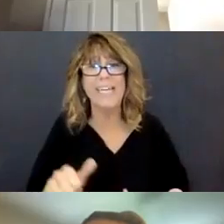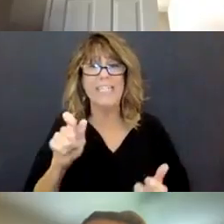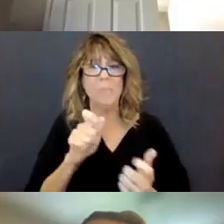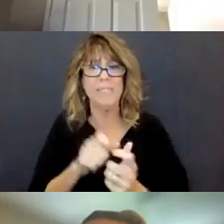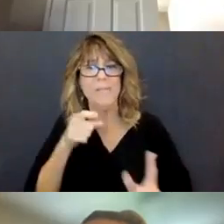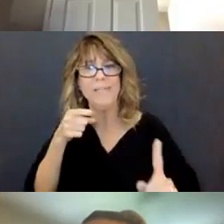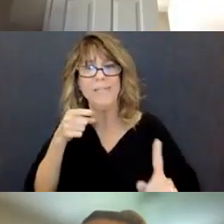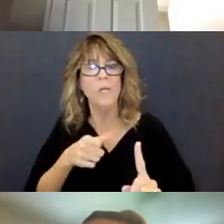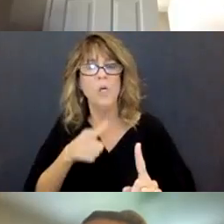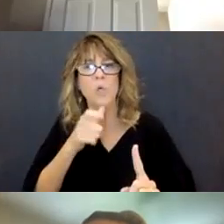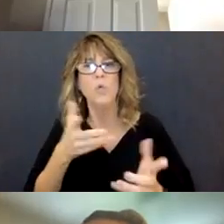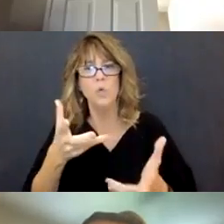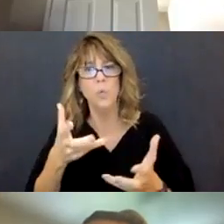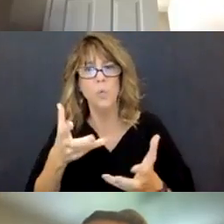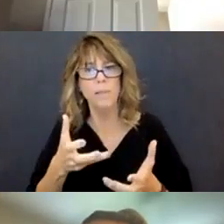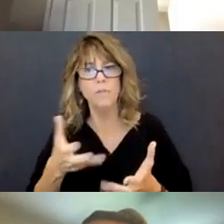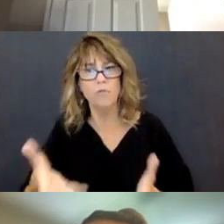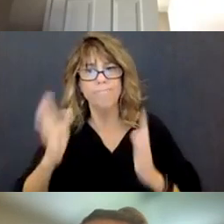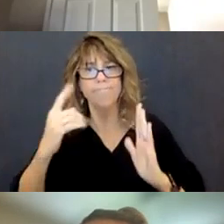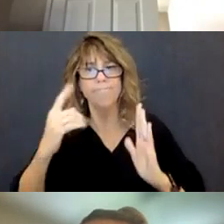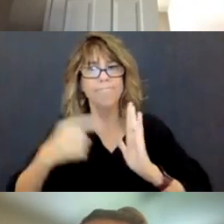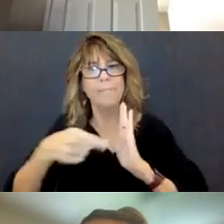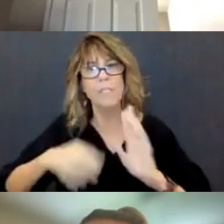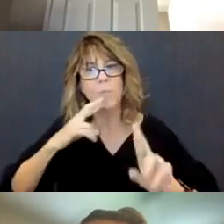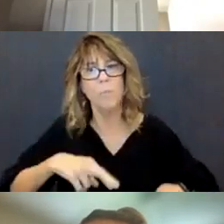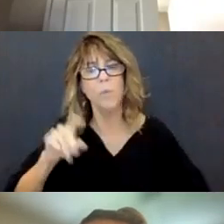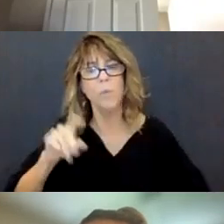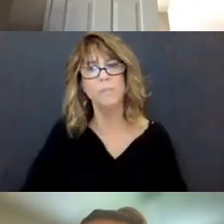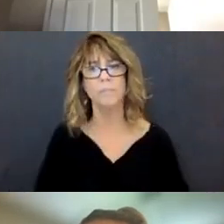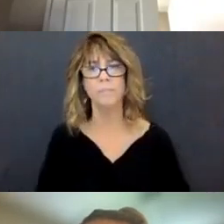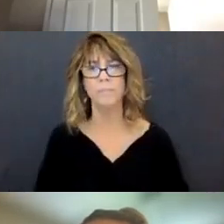that you'd like to pay attention to this report?